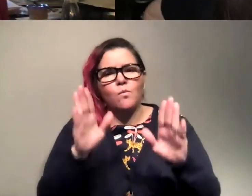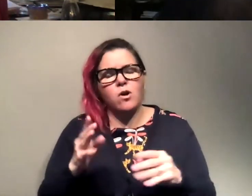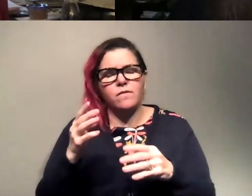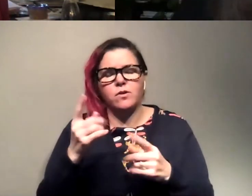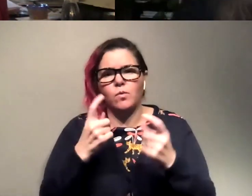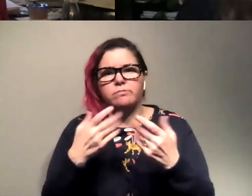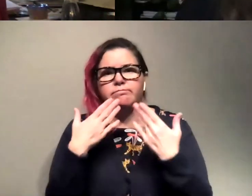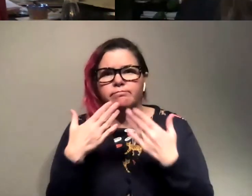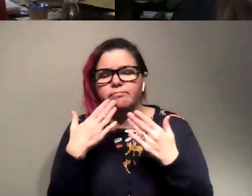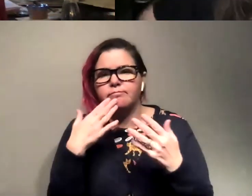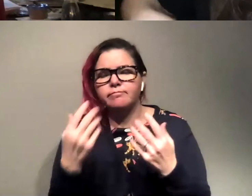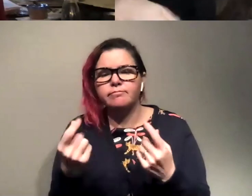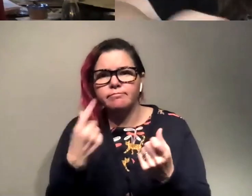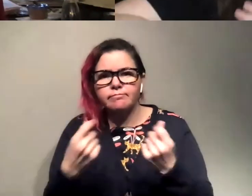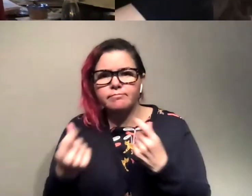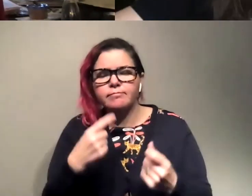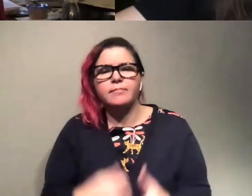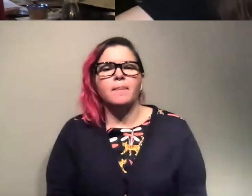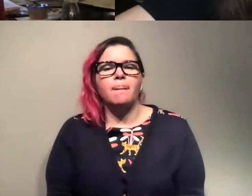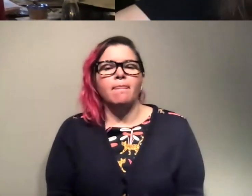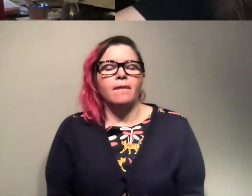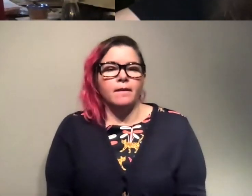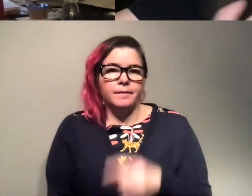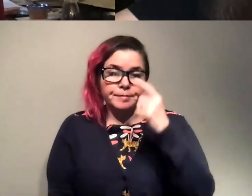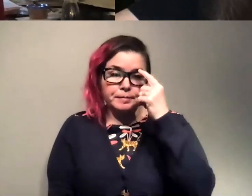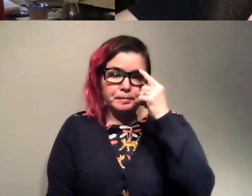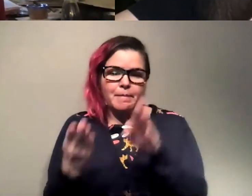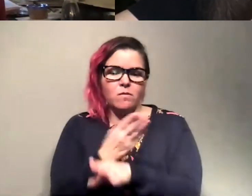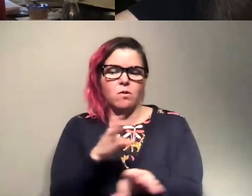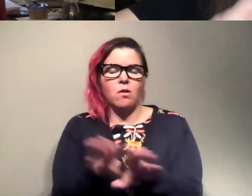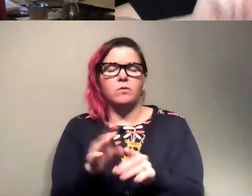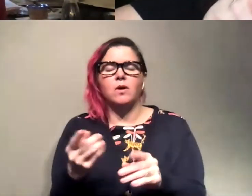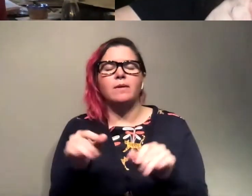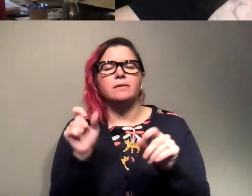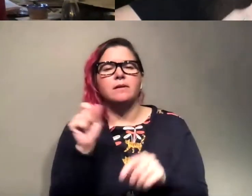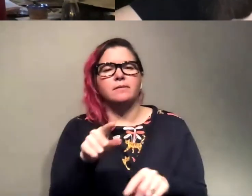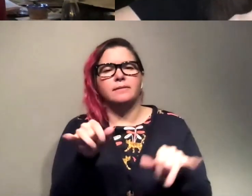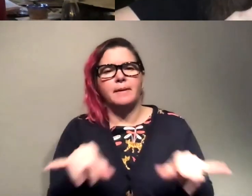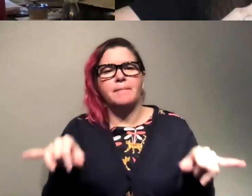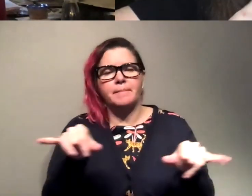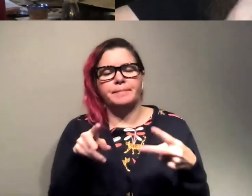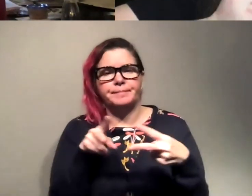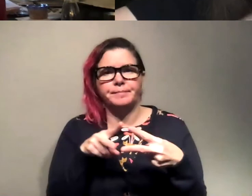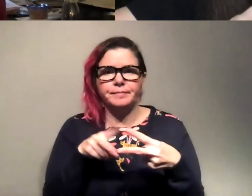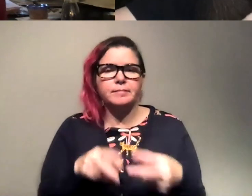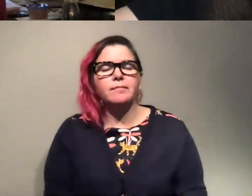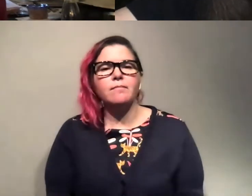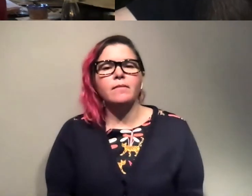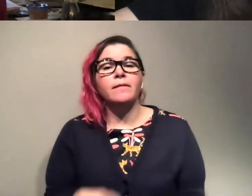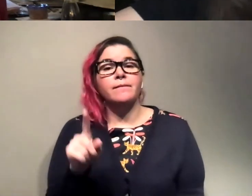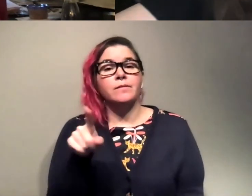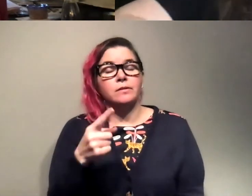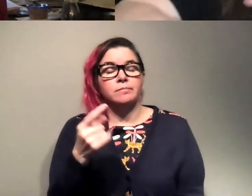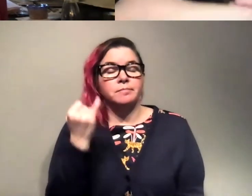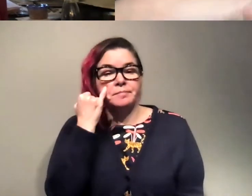all for submitting your questions today. And before we wrap up, we always ask everybody the same two questions. The first question is,